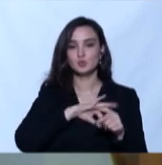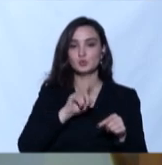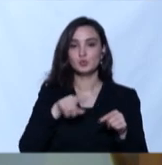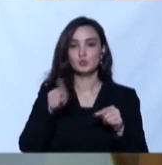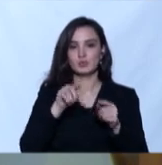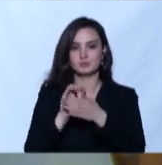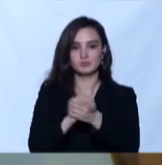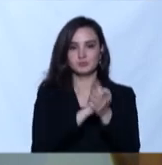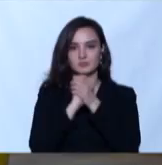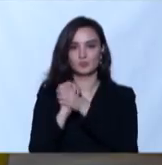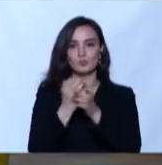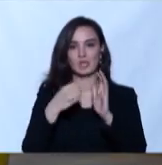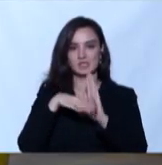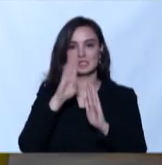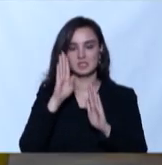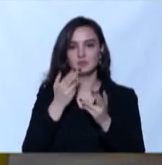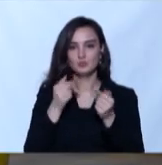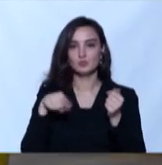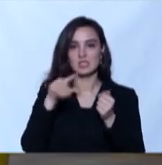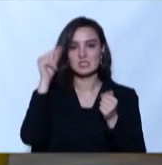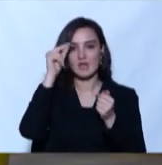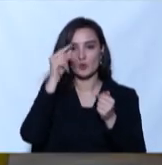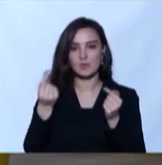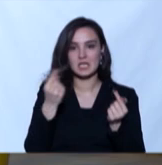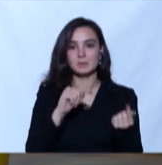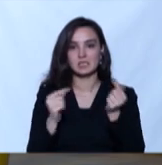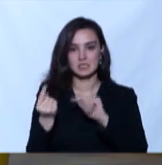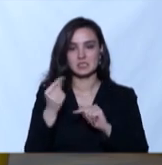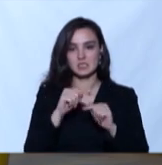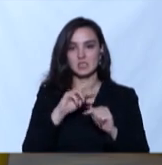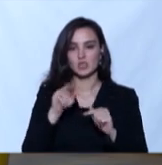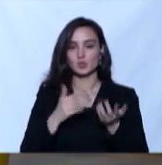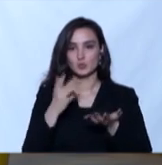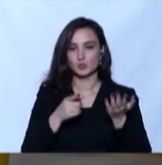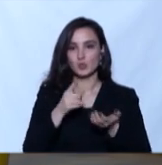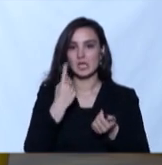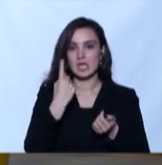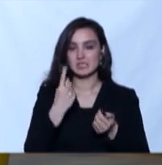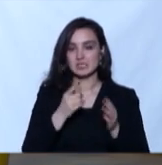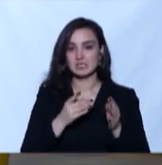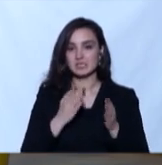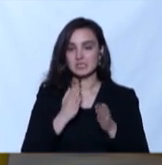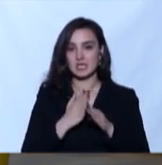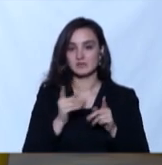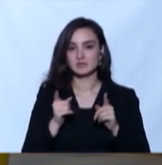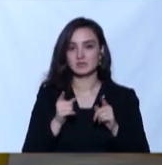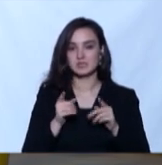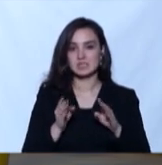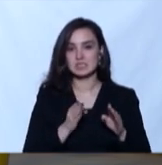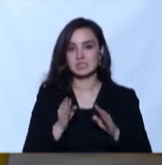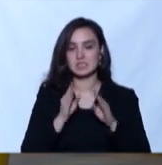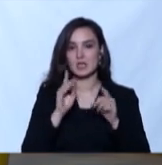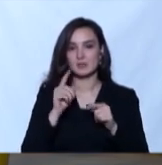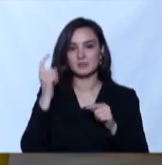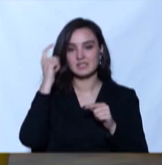other better. Yeah, and they learn from each other also. And if you had only one choice between courage and